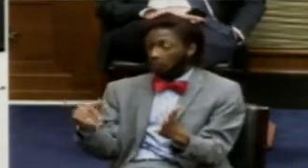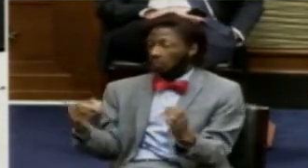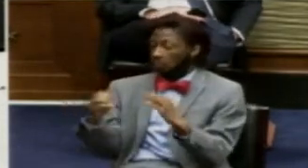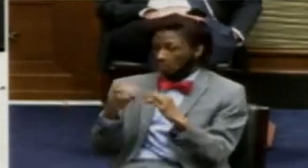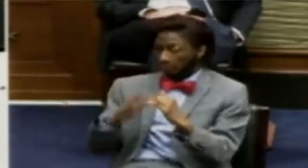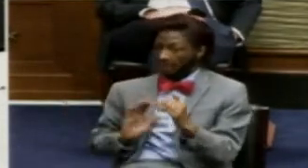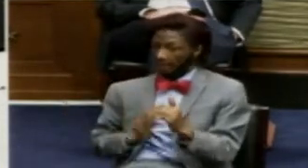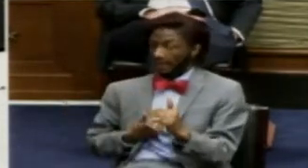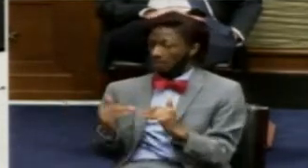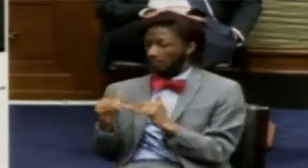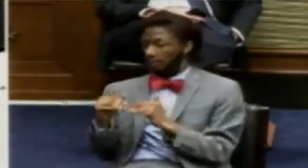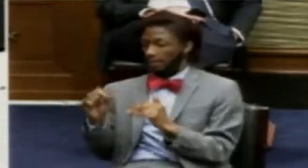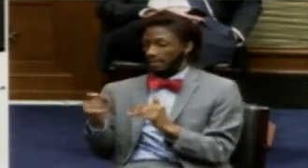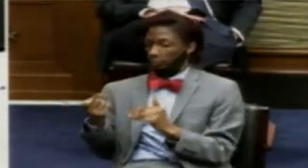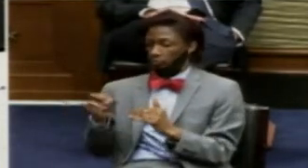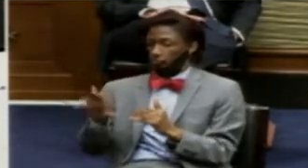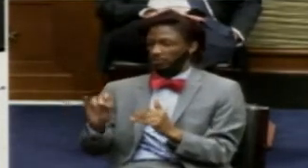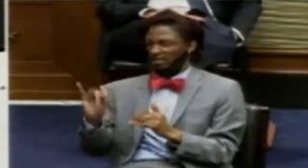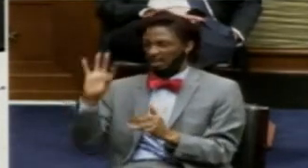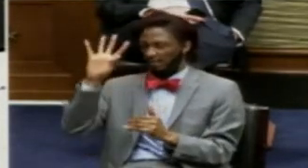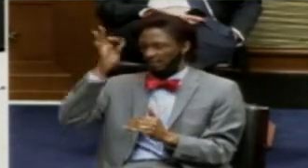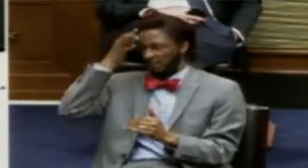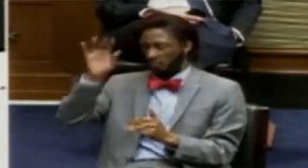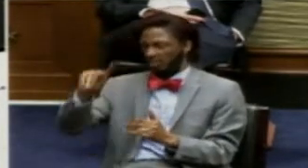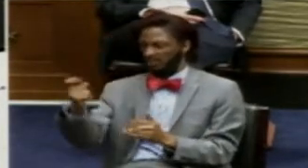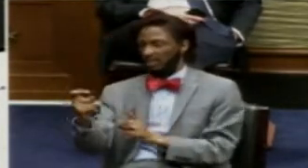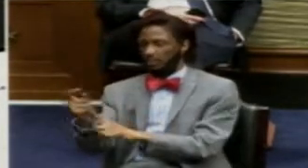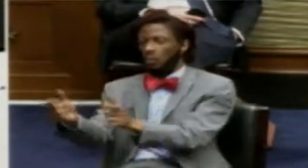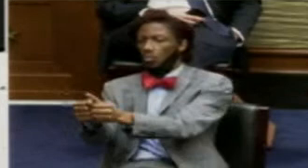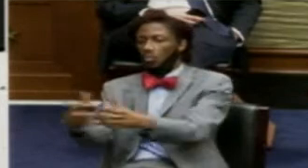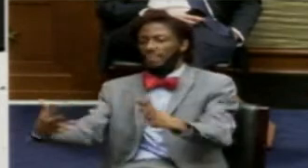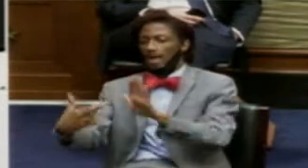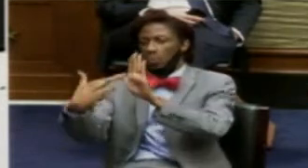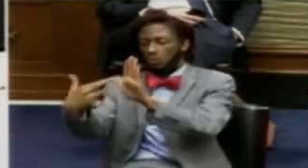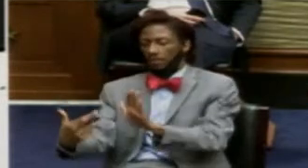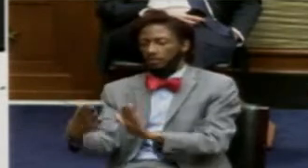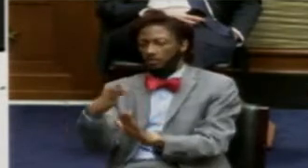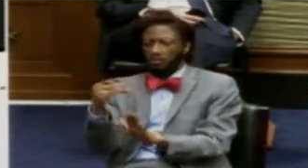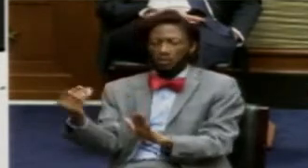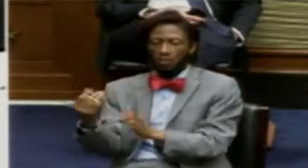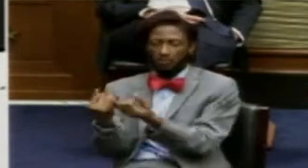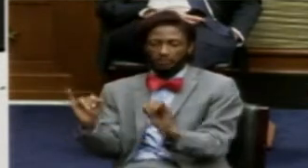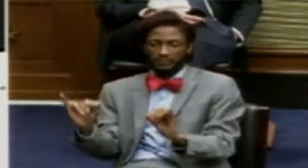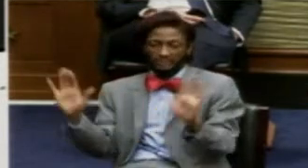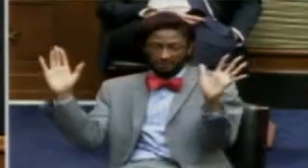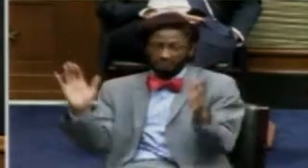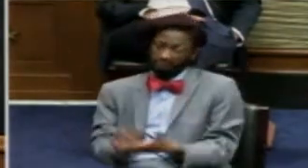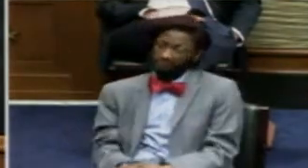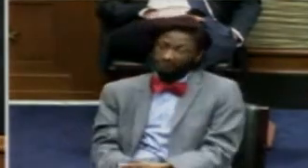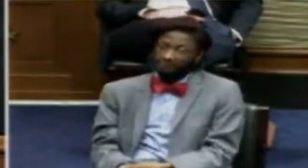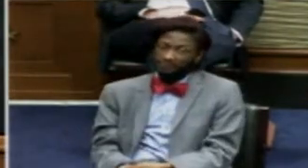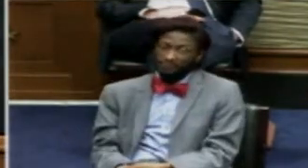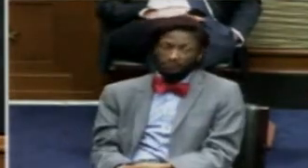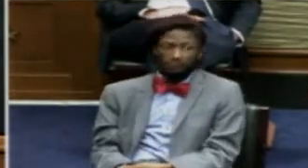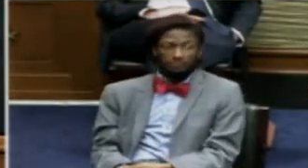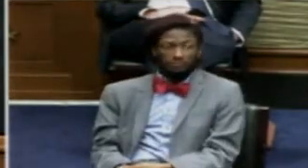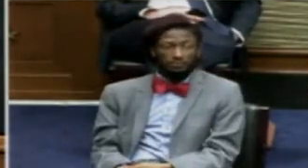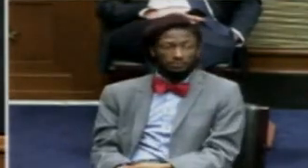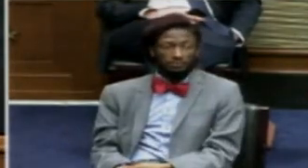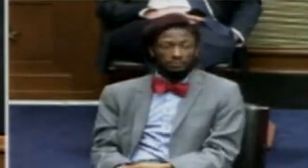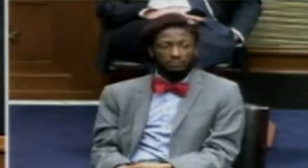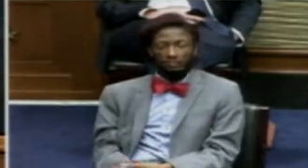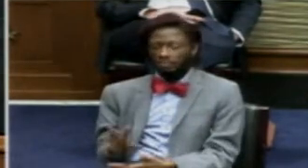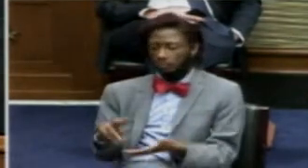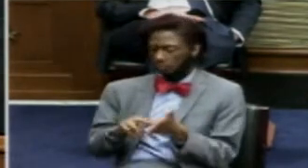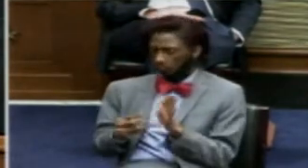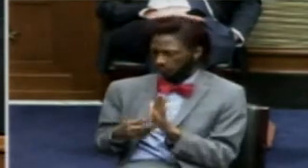fair share of federal taxes, without representation or full autonomy. So it should have